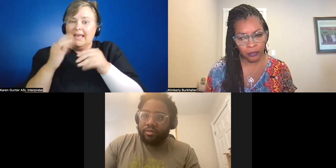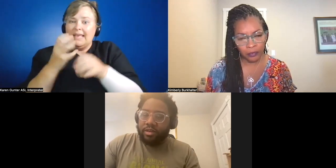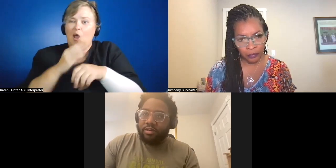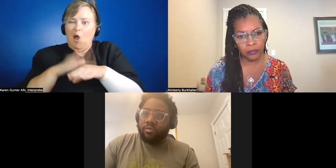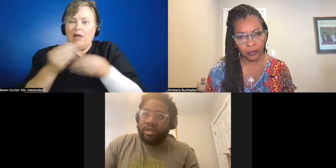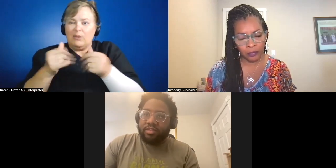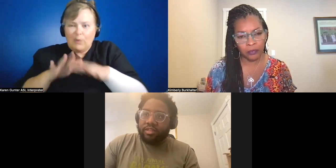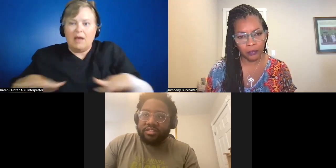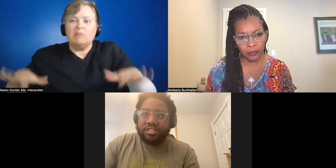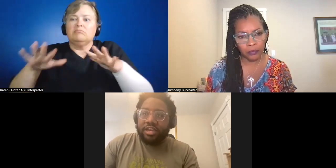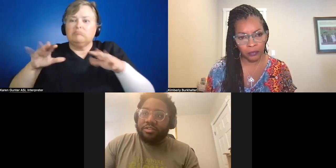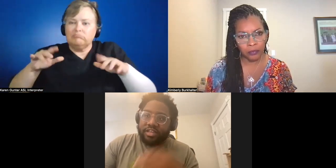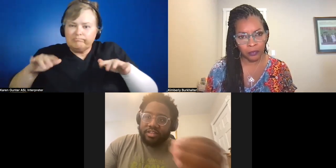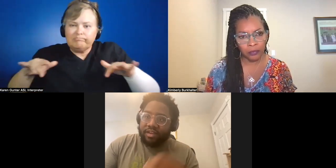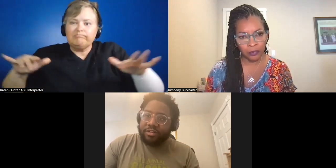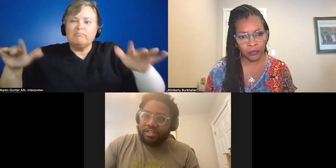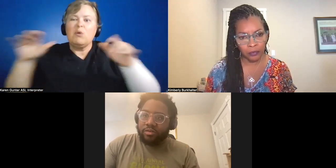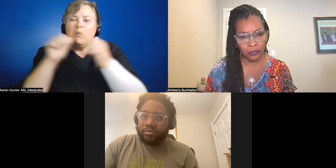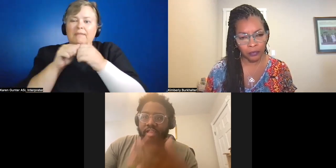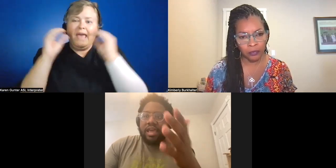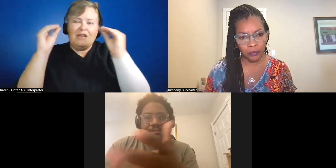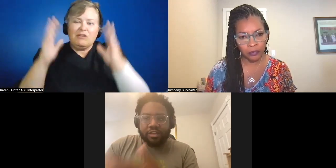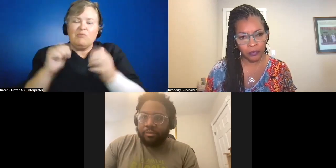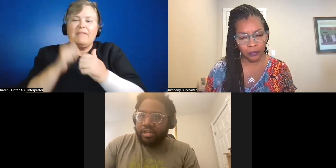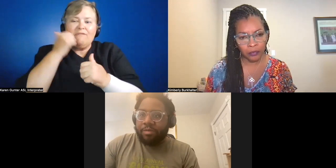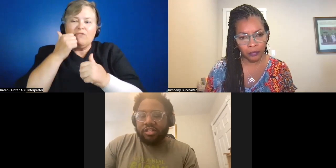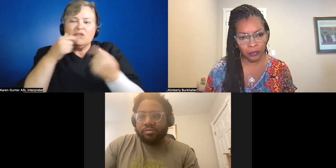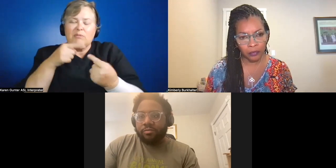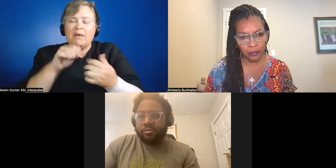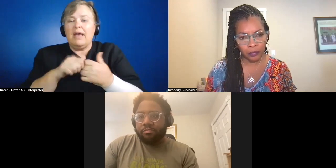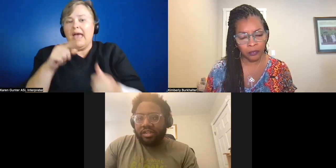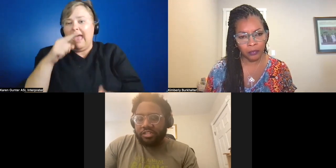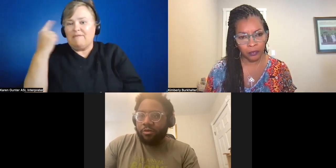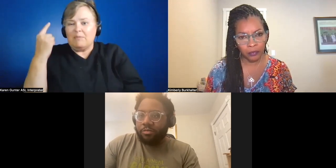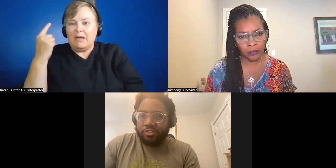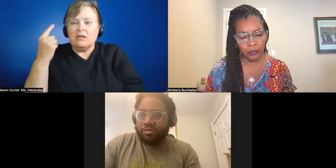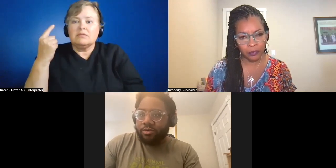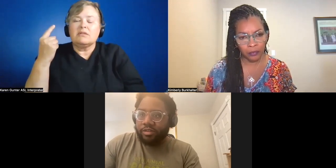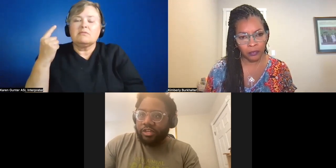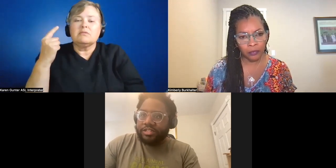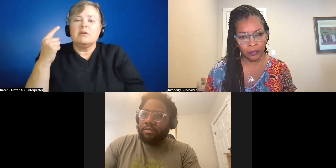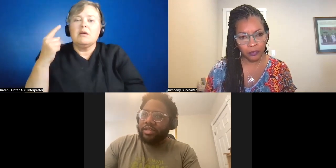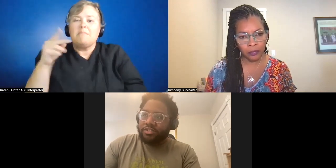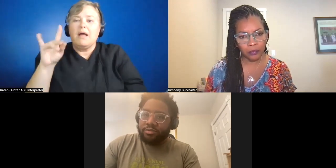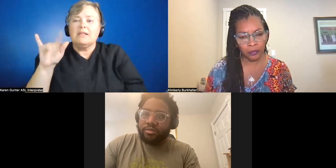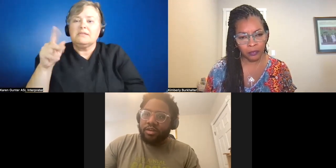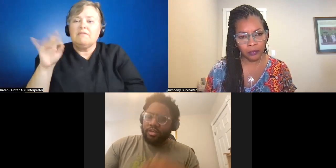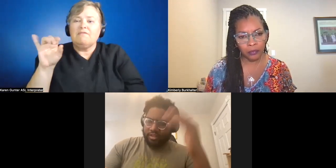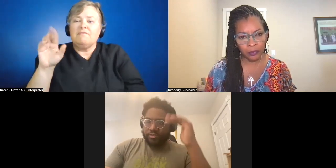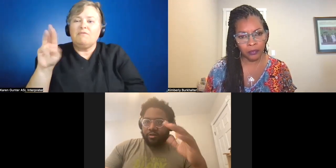right, with these educators in these everyday struggles. African American Policy Forum is also doing a really great job of that